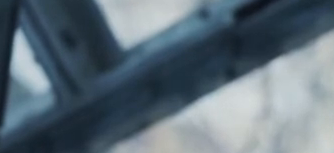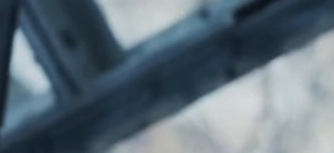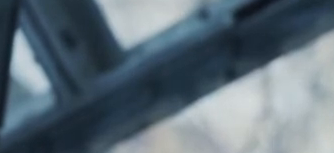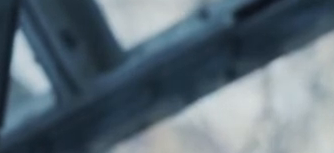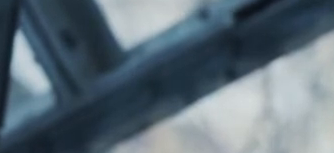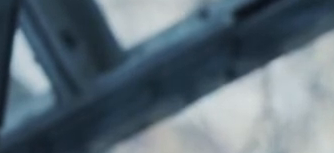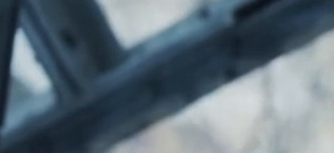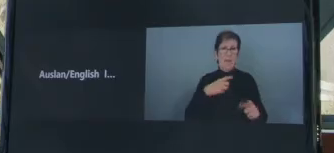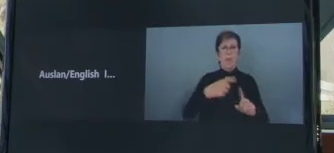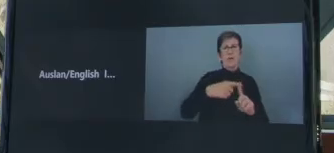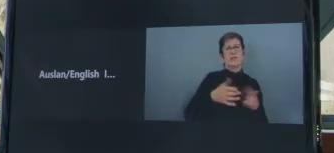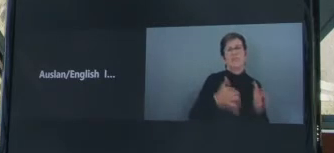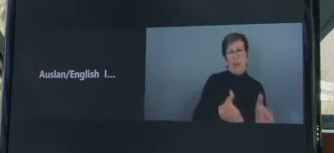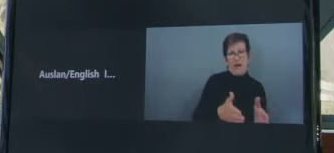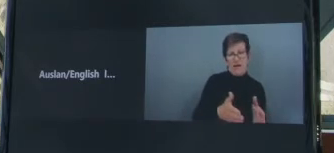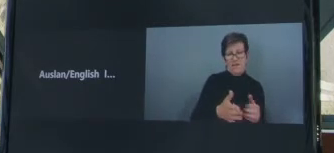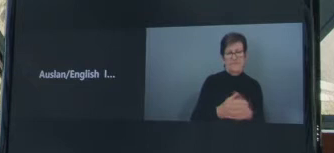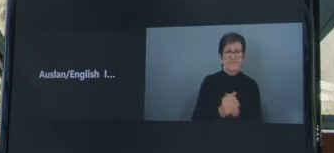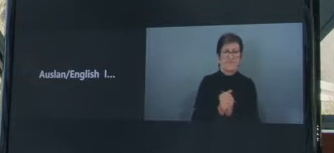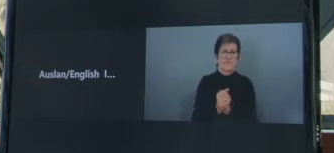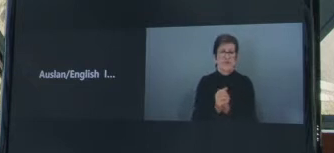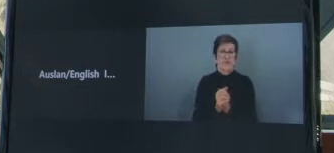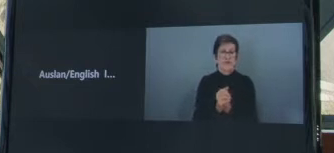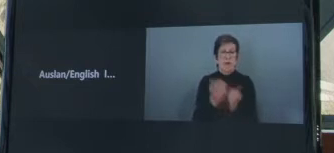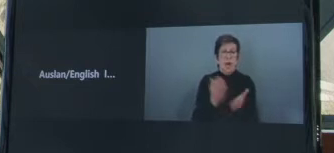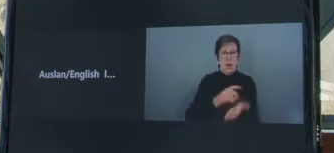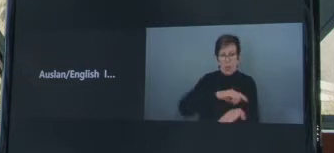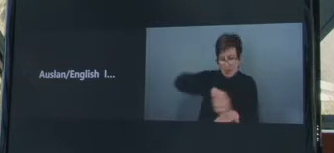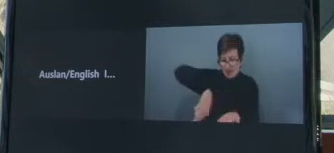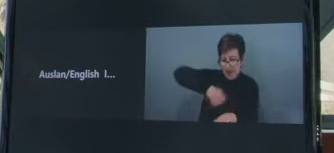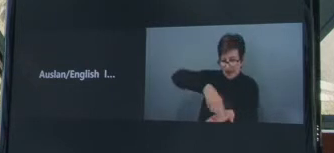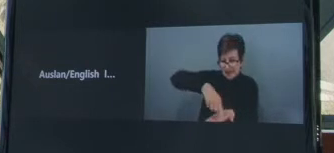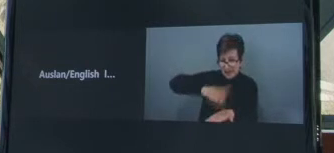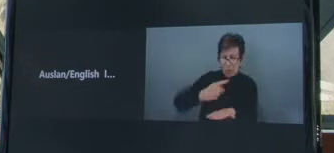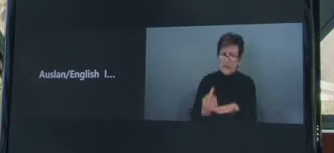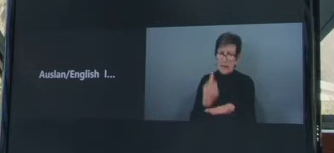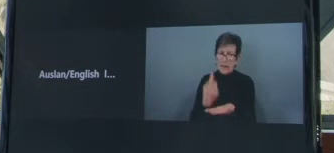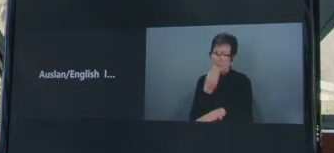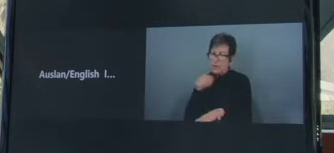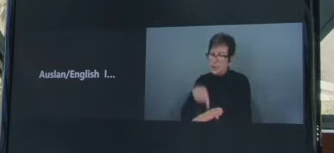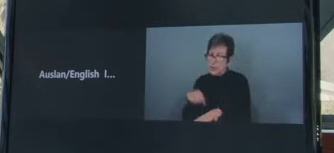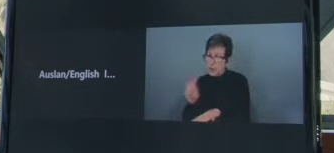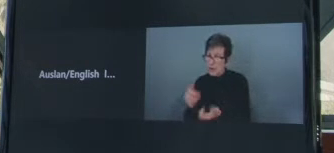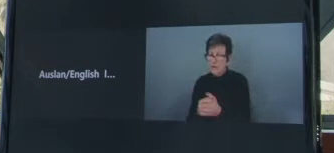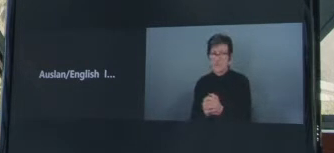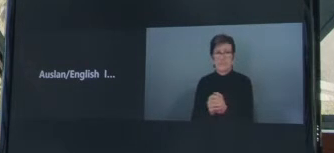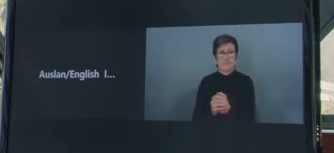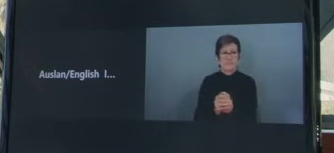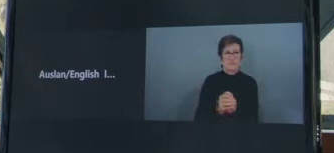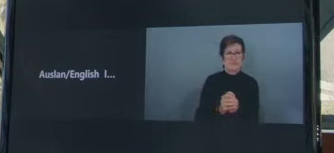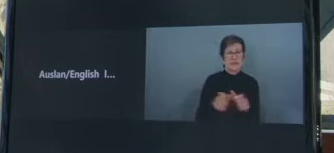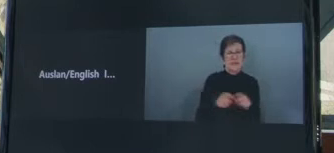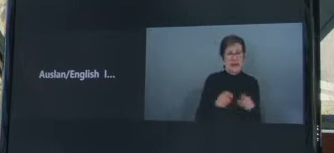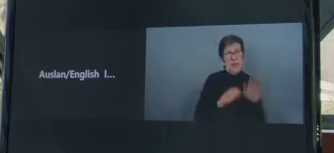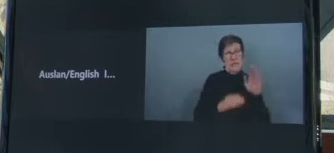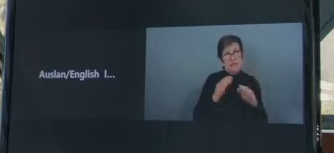Much of what was happening on the plate, as well as in the built environment in Ghana, was really similar. If